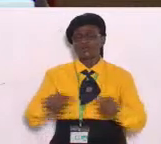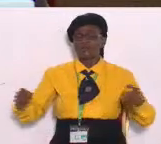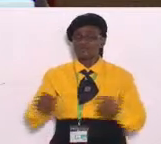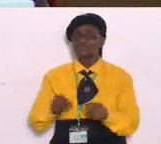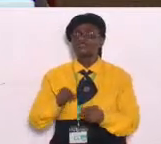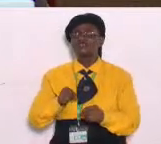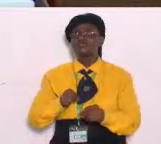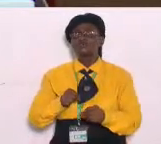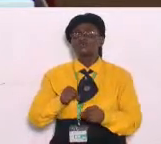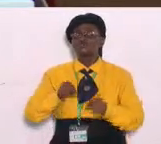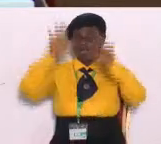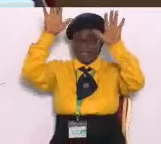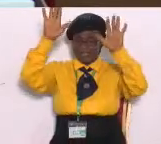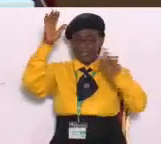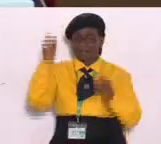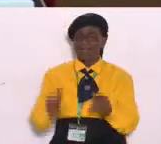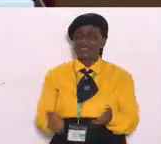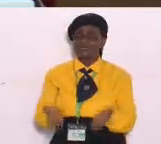his two hands,